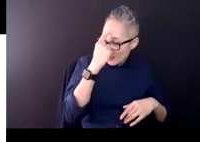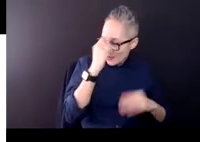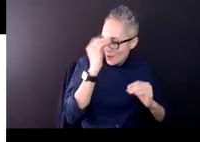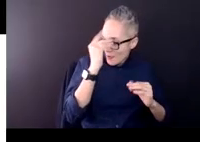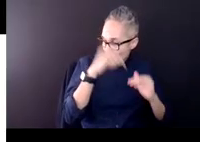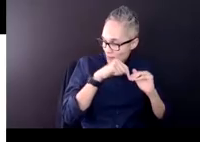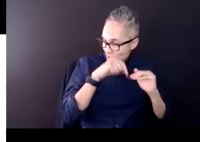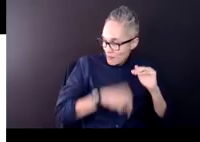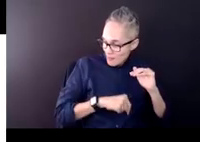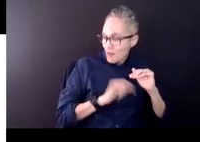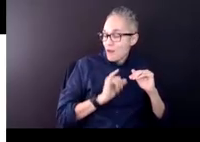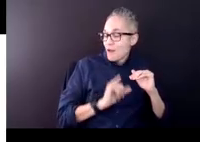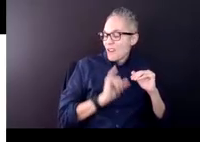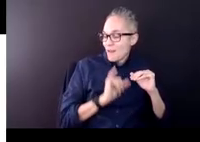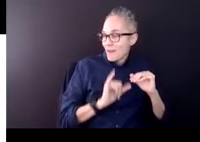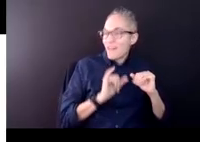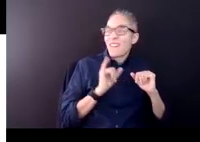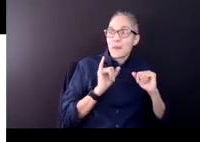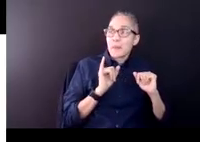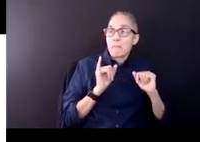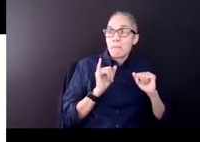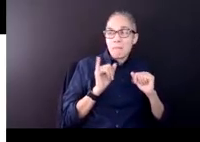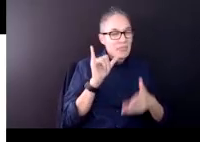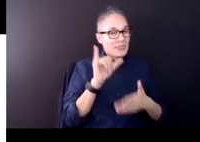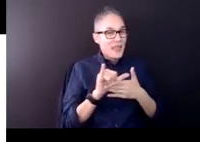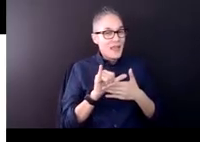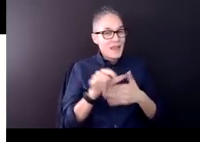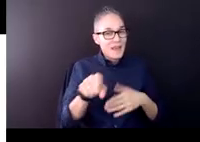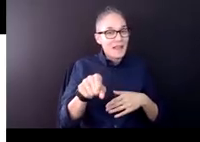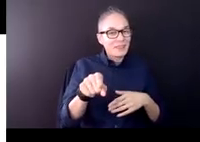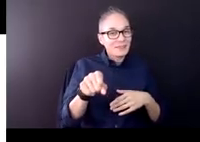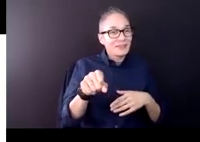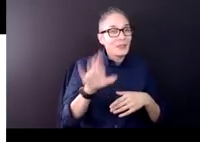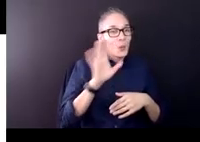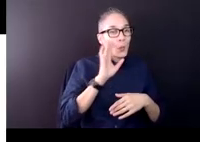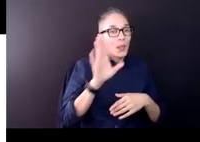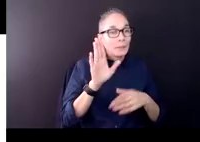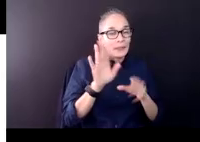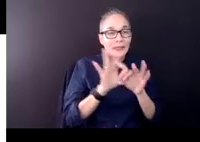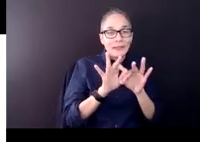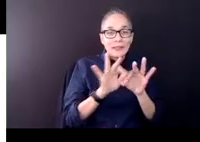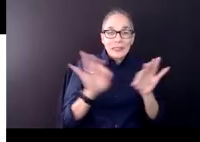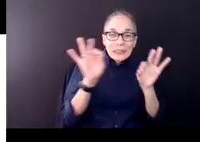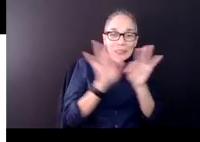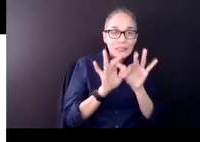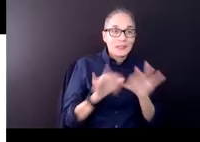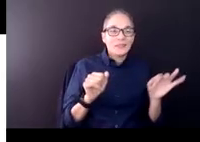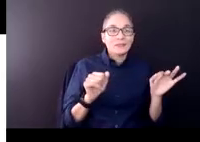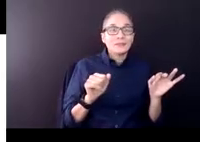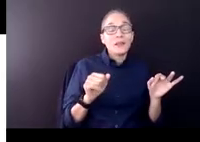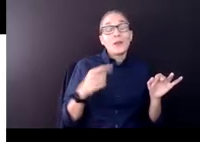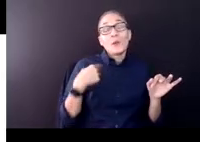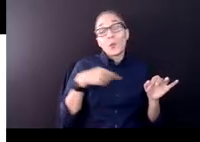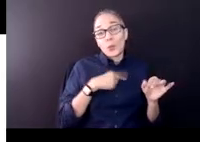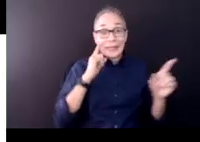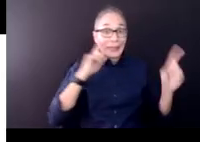about their AI use. I think that's going to be very key. I mean, we hear a lot of talk, right? That